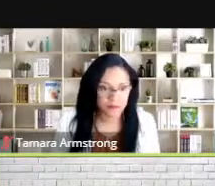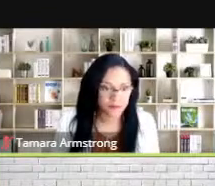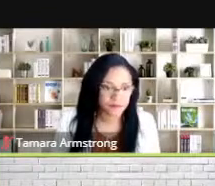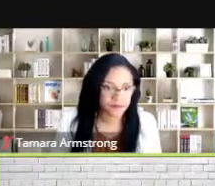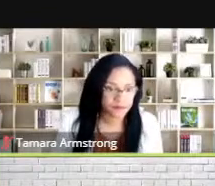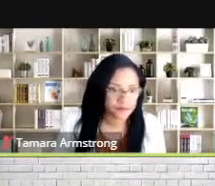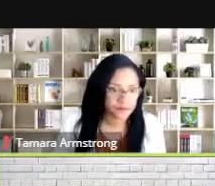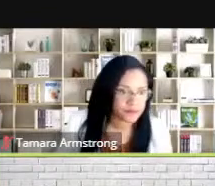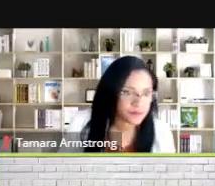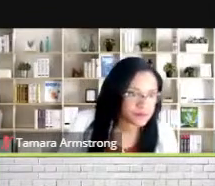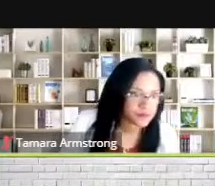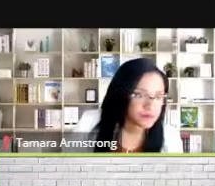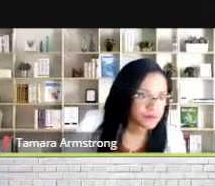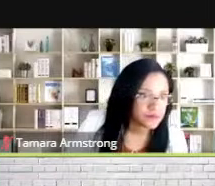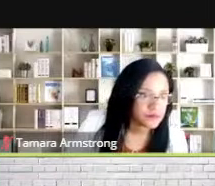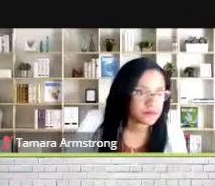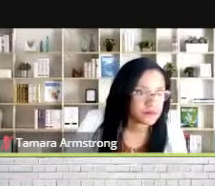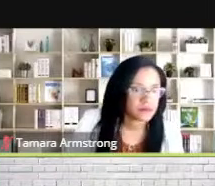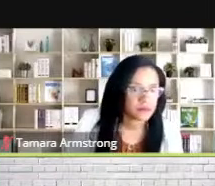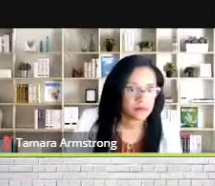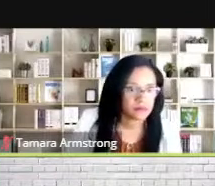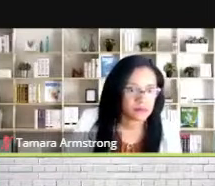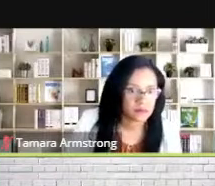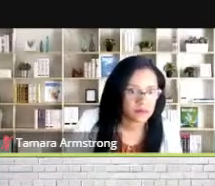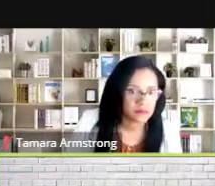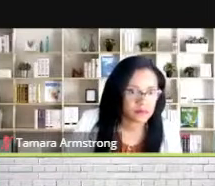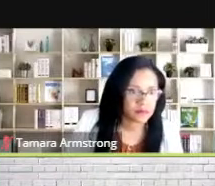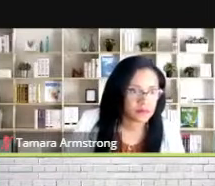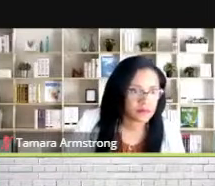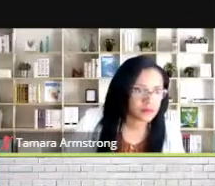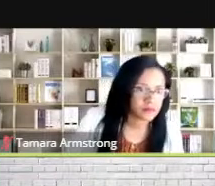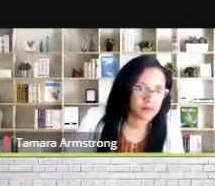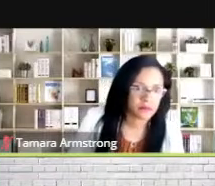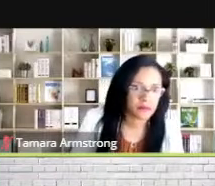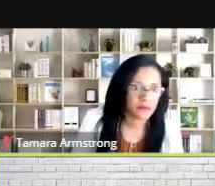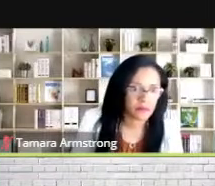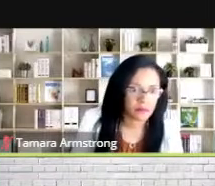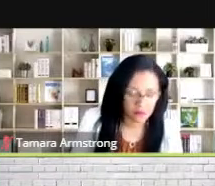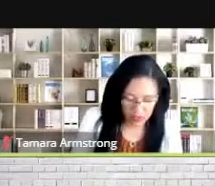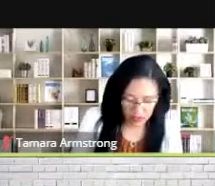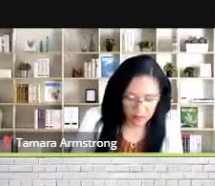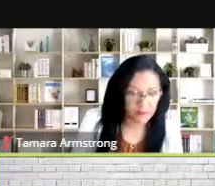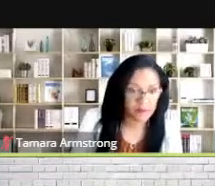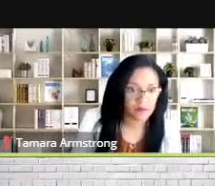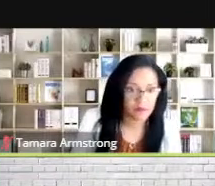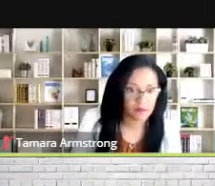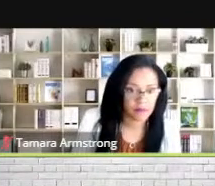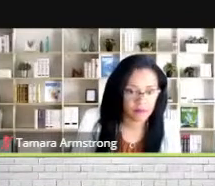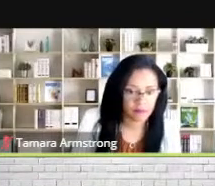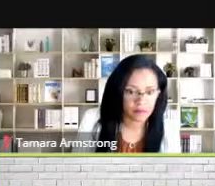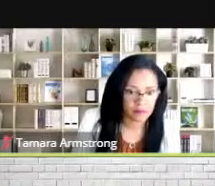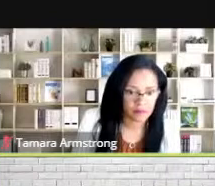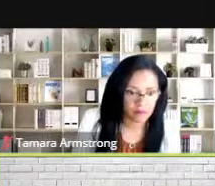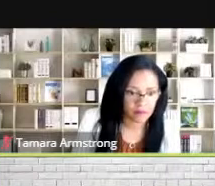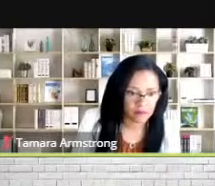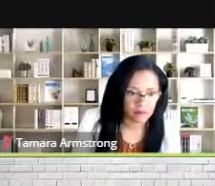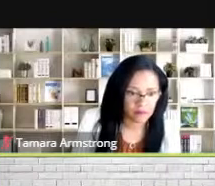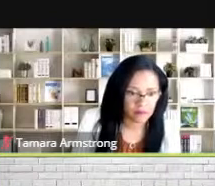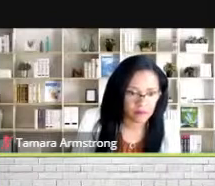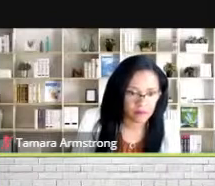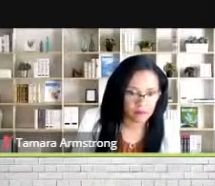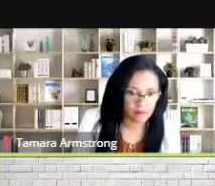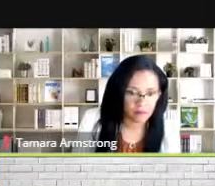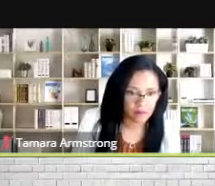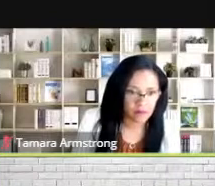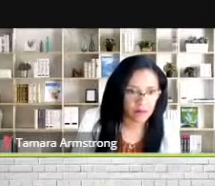you. Okay. Hello. I hope my words reach your ears today. I would like to ask you, what happened to our civil liberties? Are we